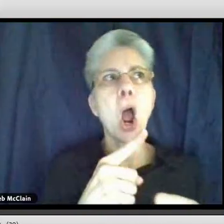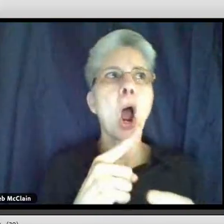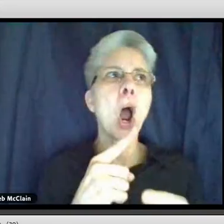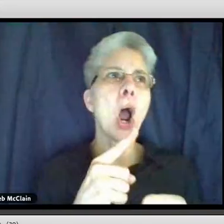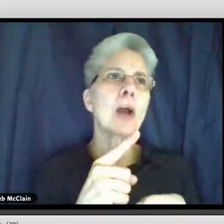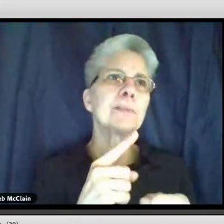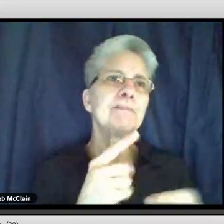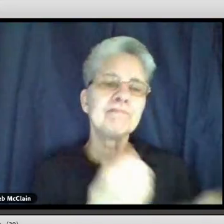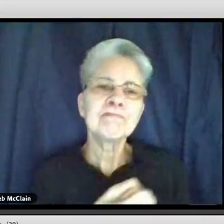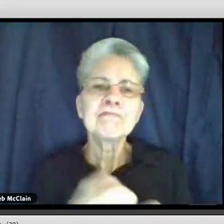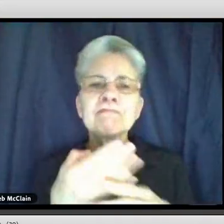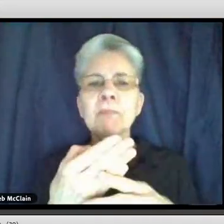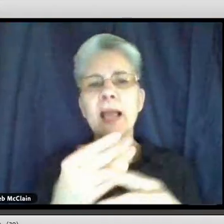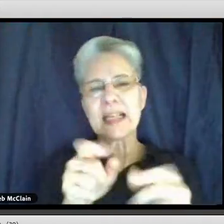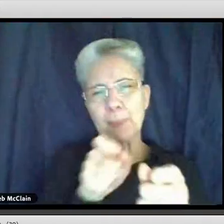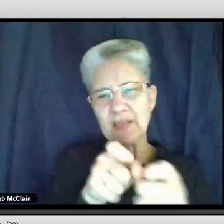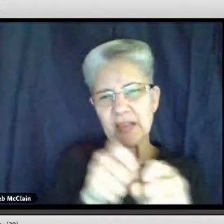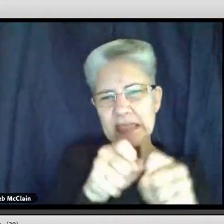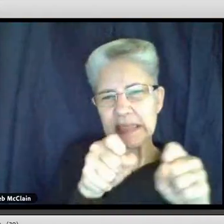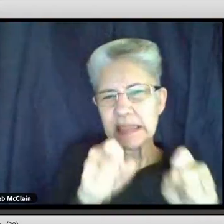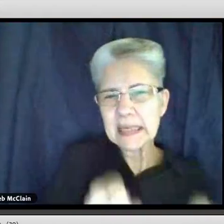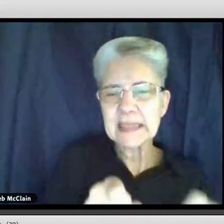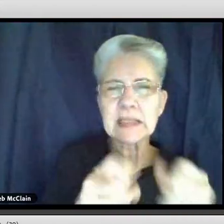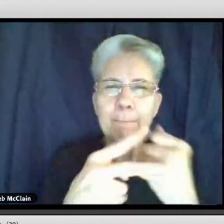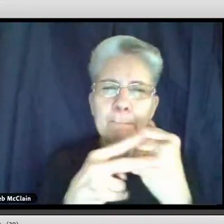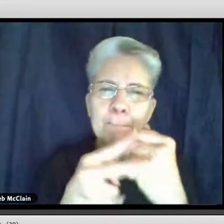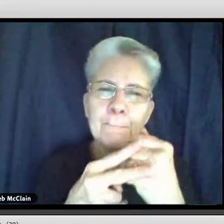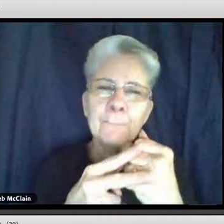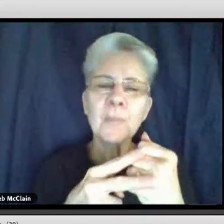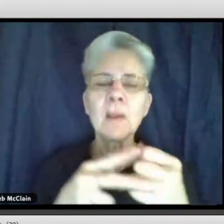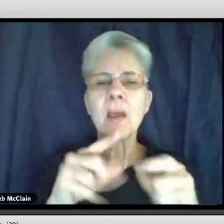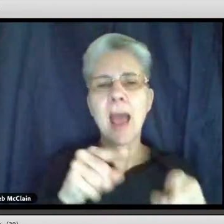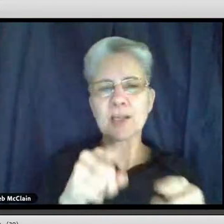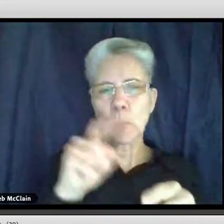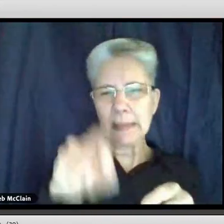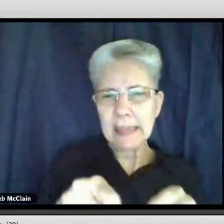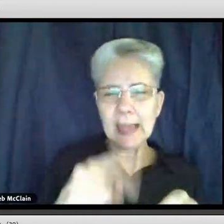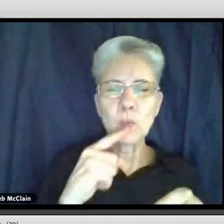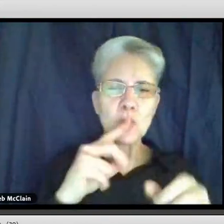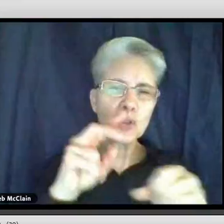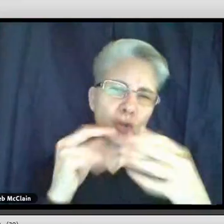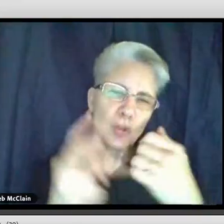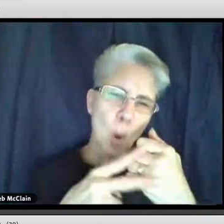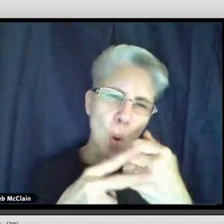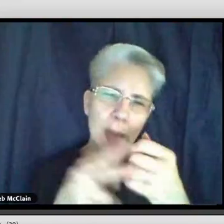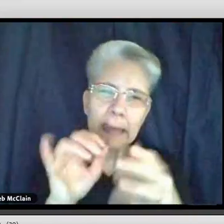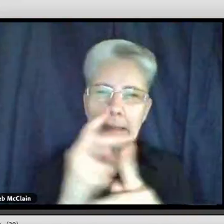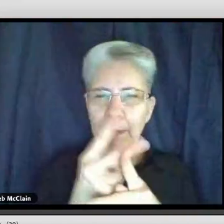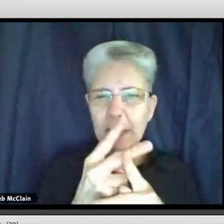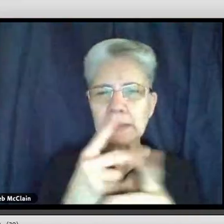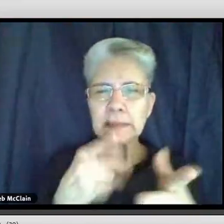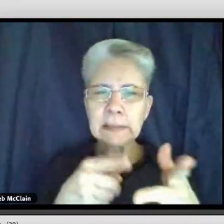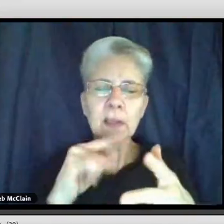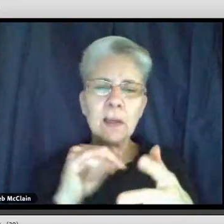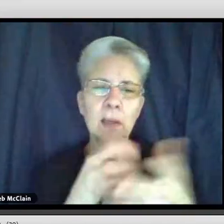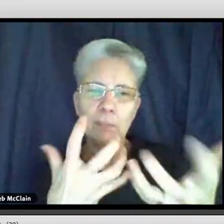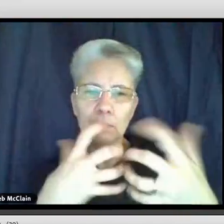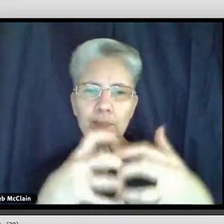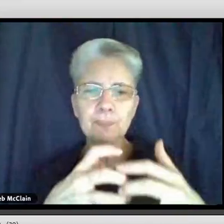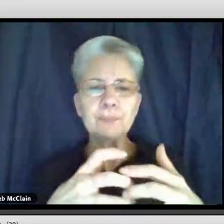a specific system. We're doing preservation actions as we need to. We're storing it. You'll note migrate is also part